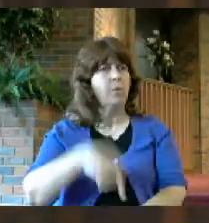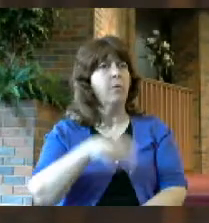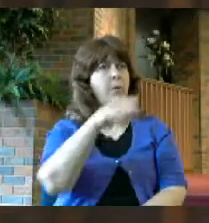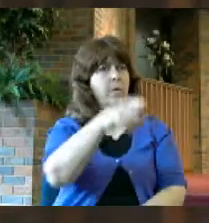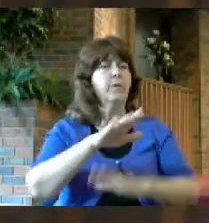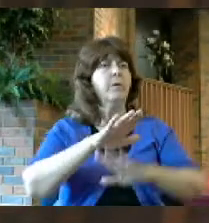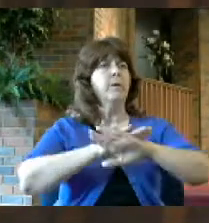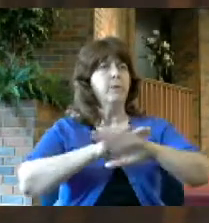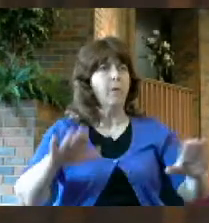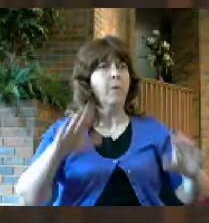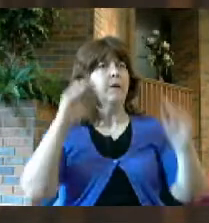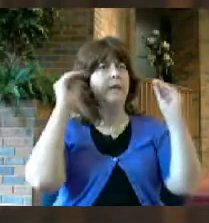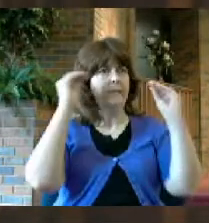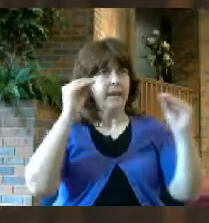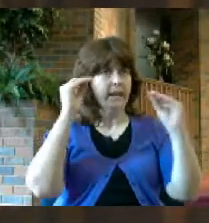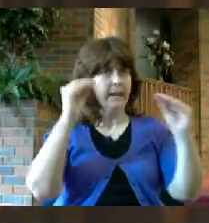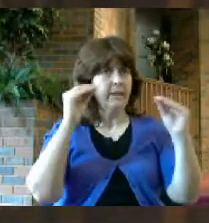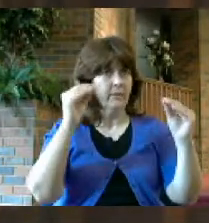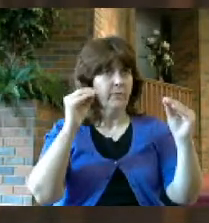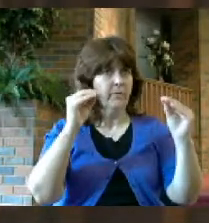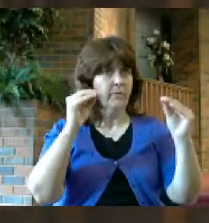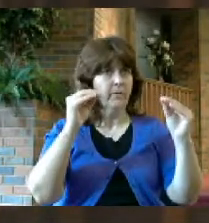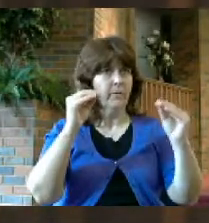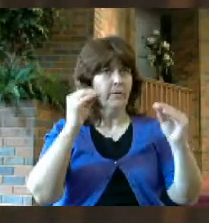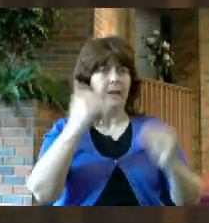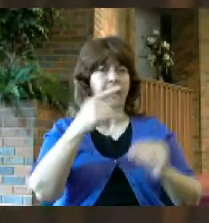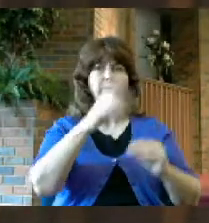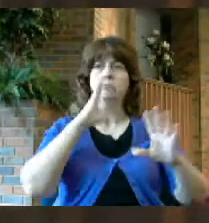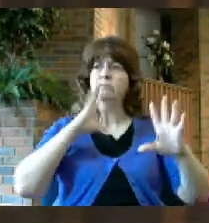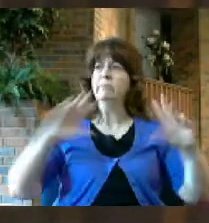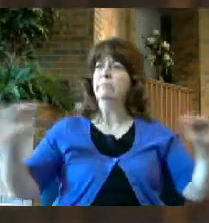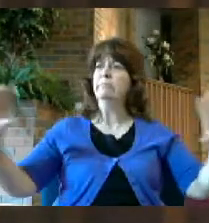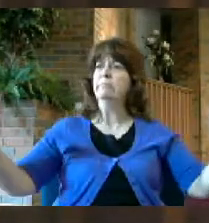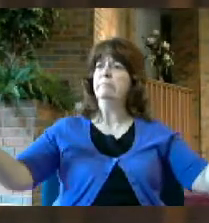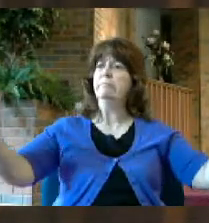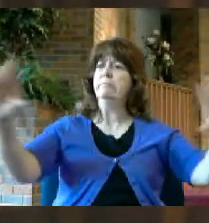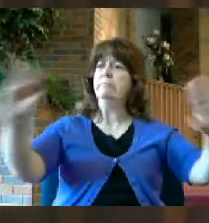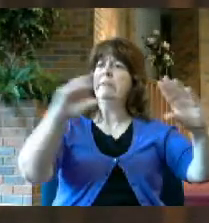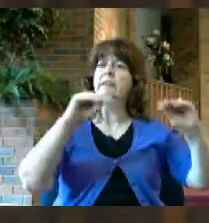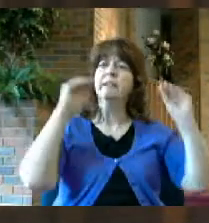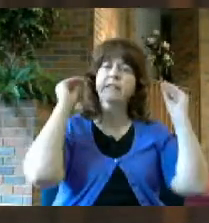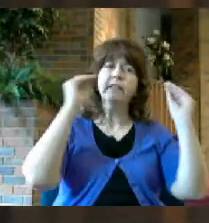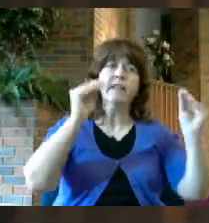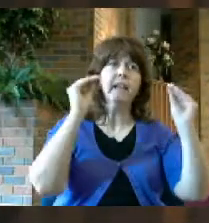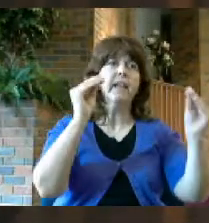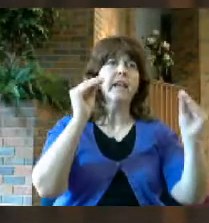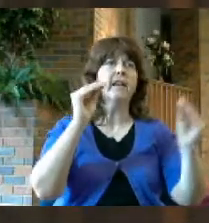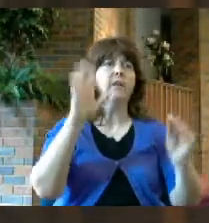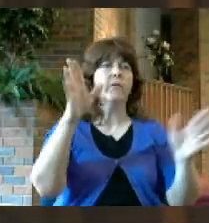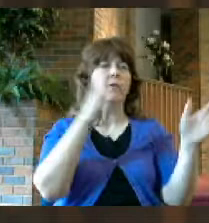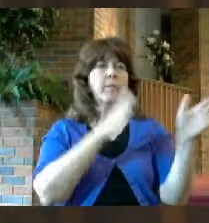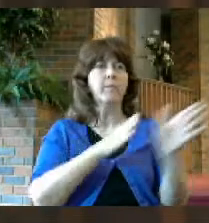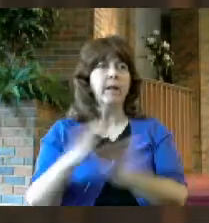have filled Jerusalem with your doctrine and intend to bring this man's blood on